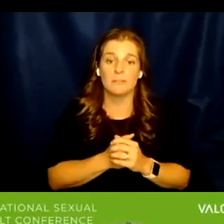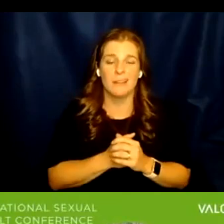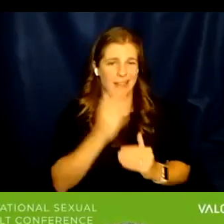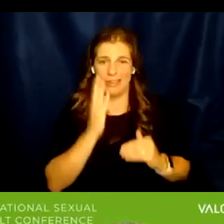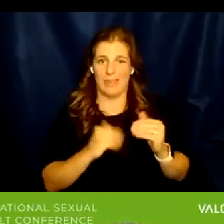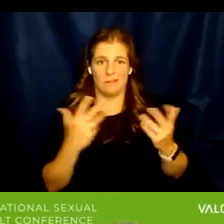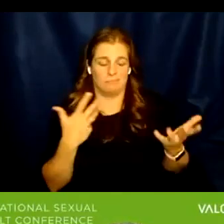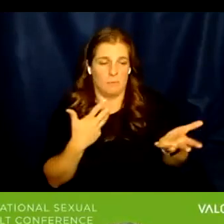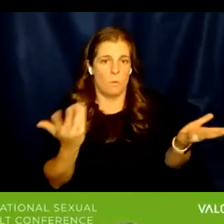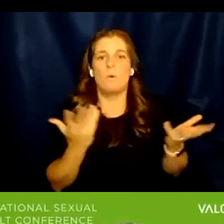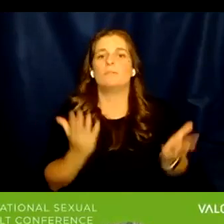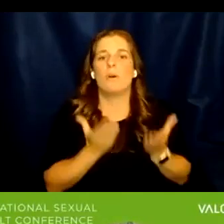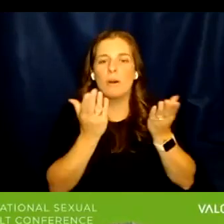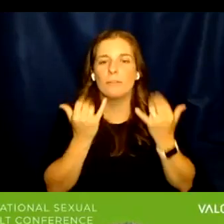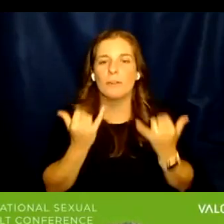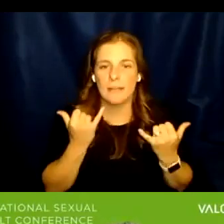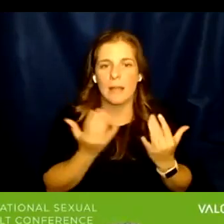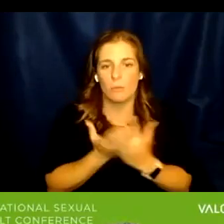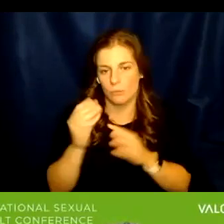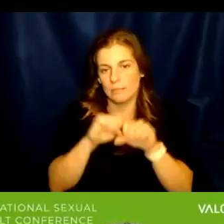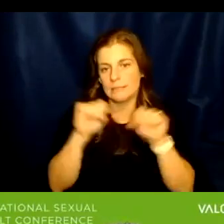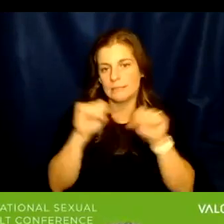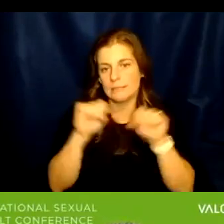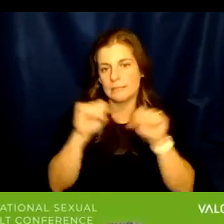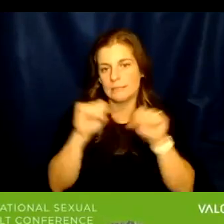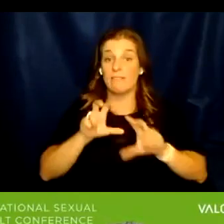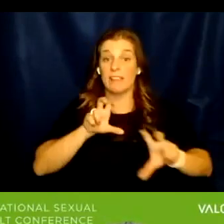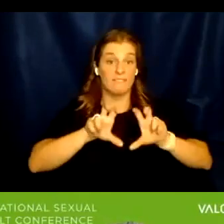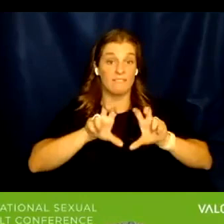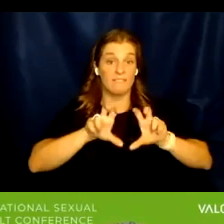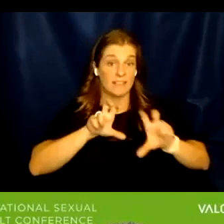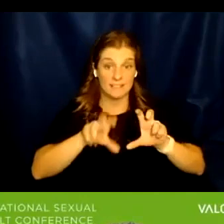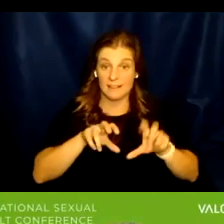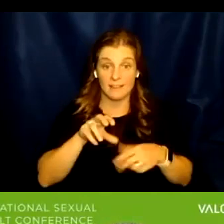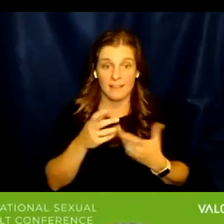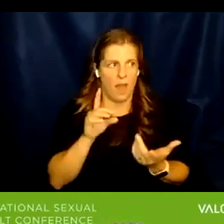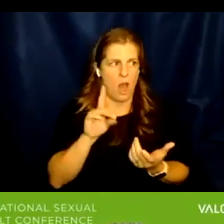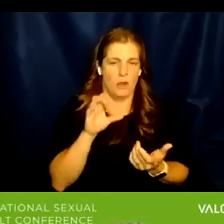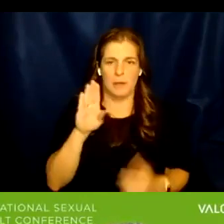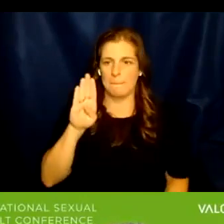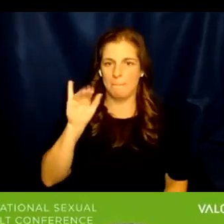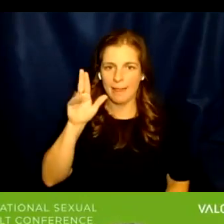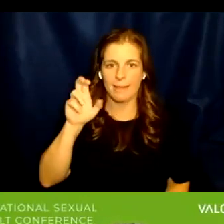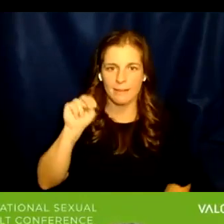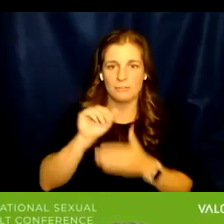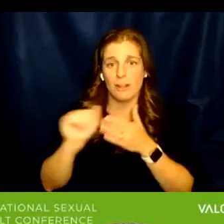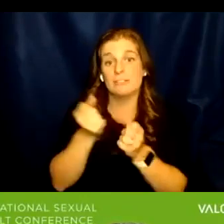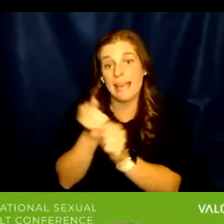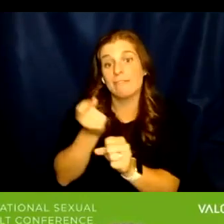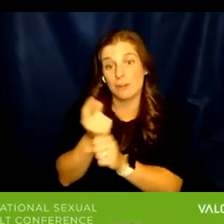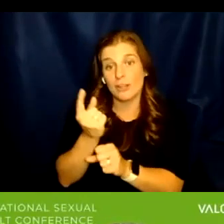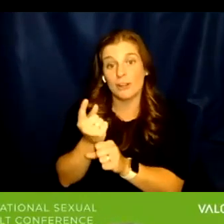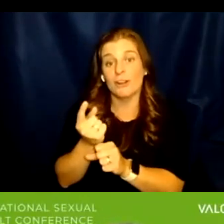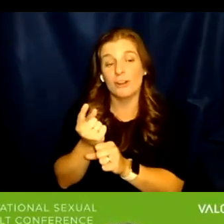system that we have invested and continue to invest $100 billion a year into, with